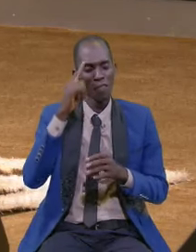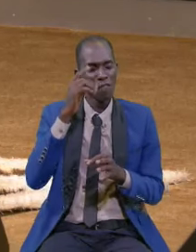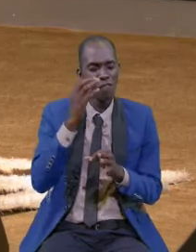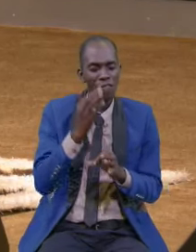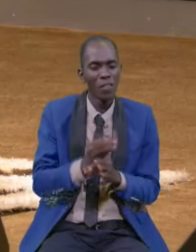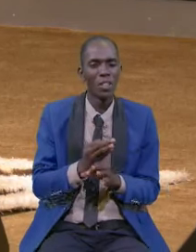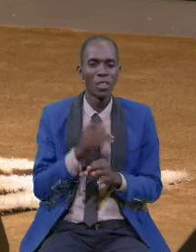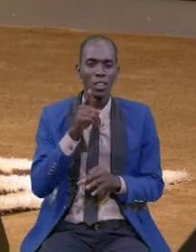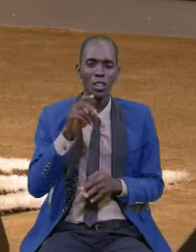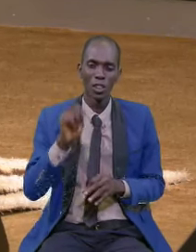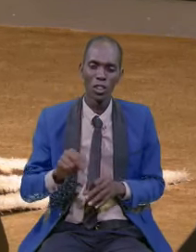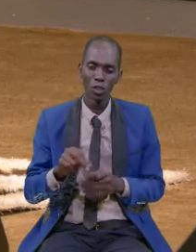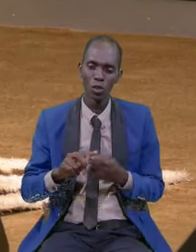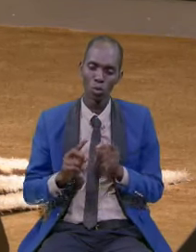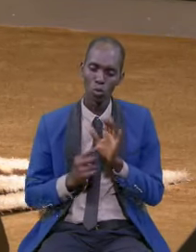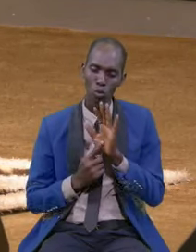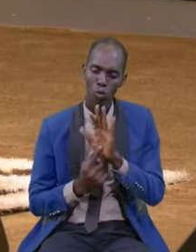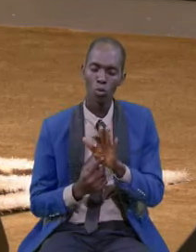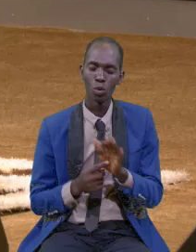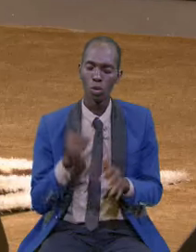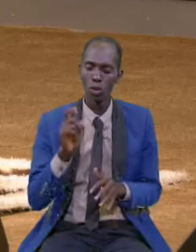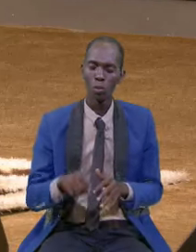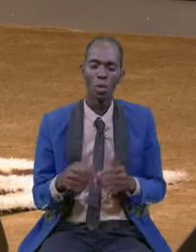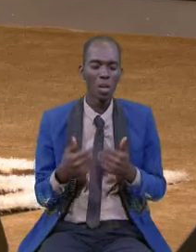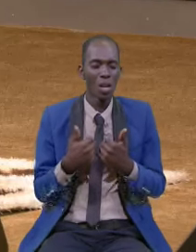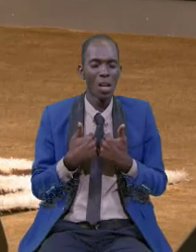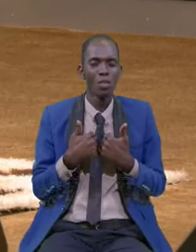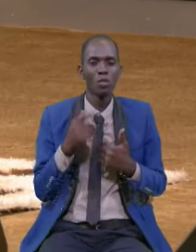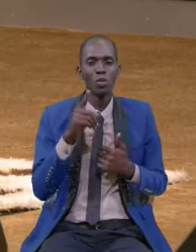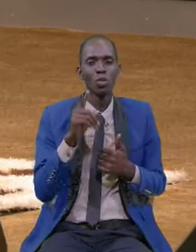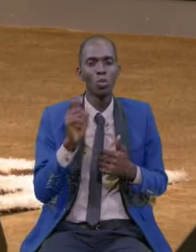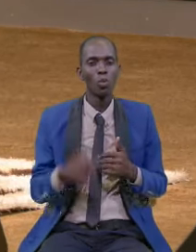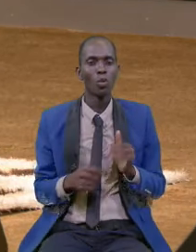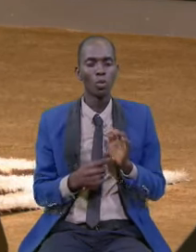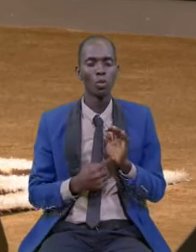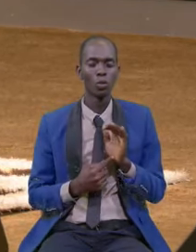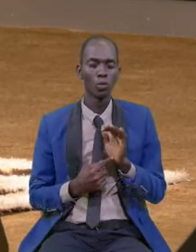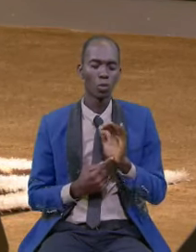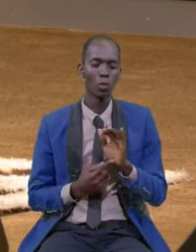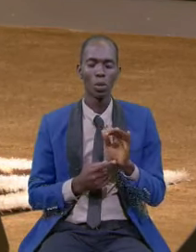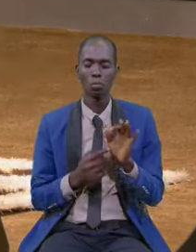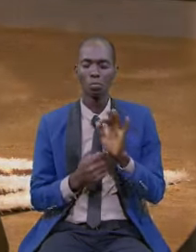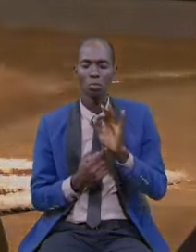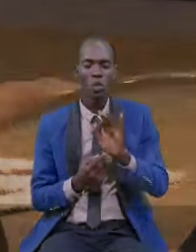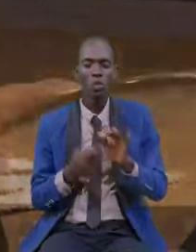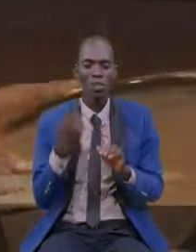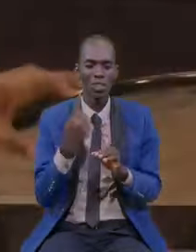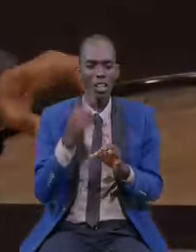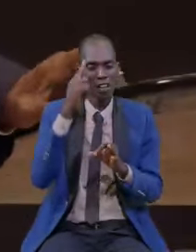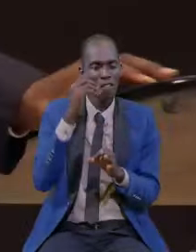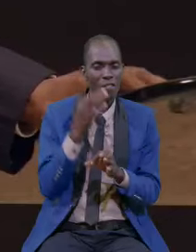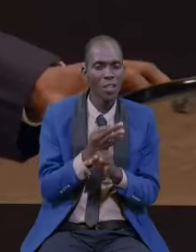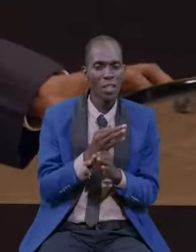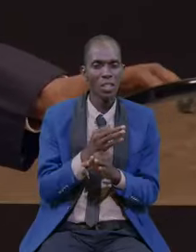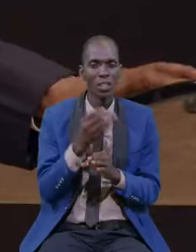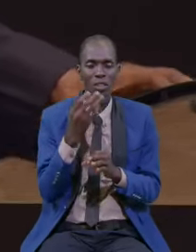ought to have. We should emphasize the faith, the obedience,